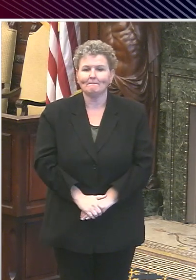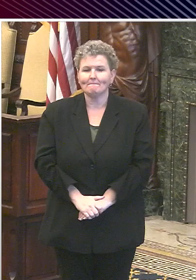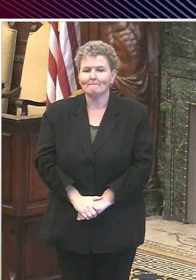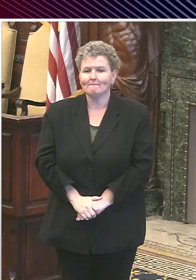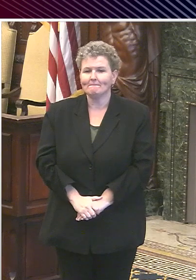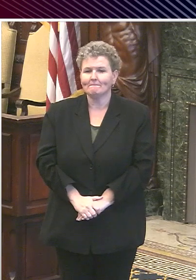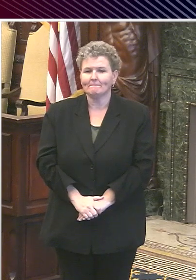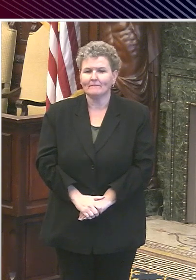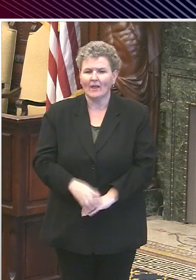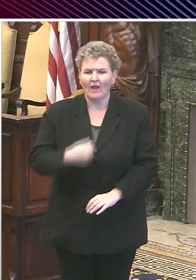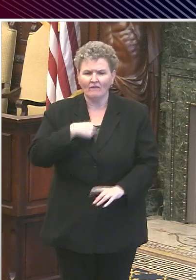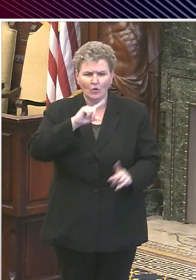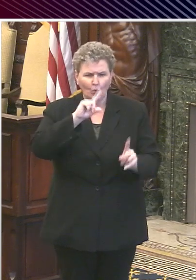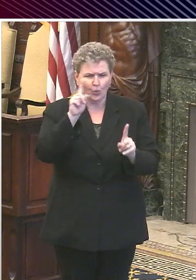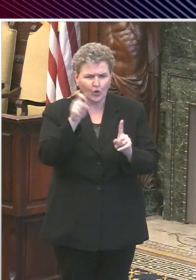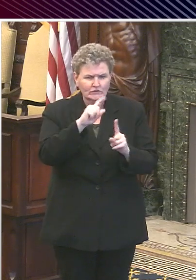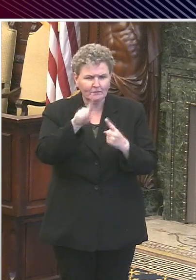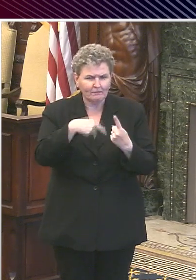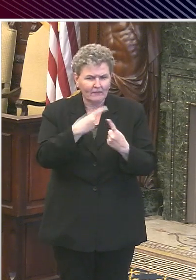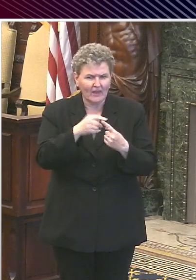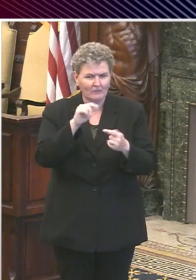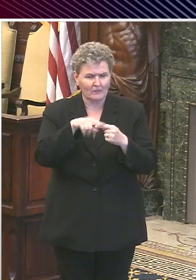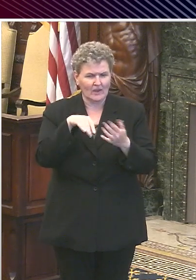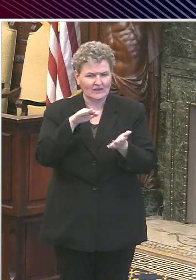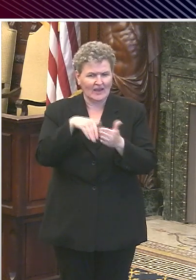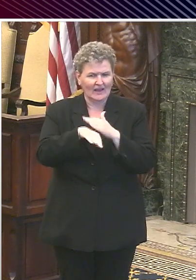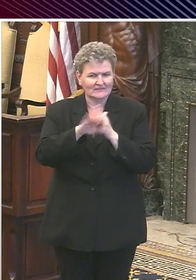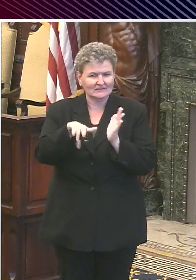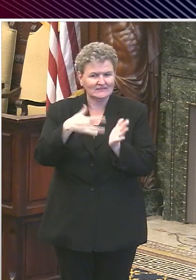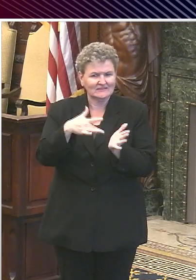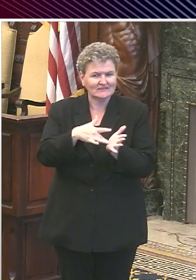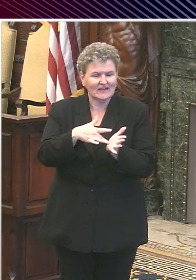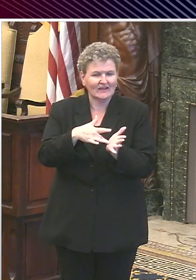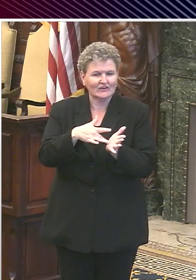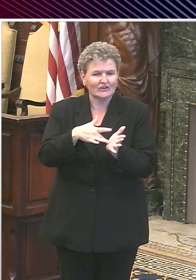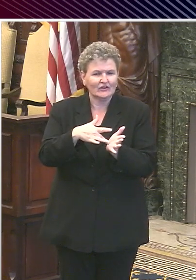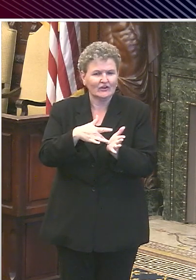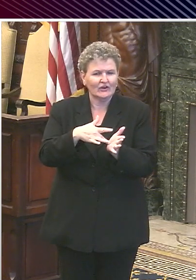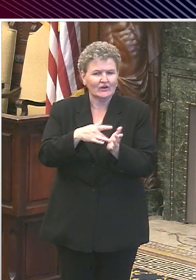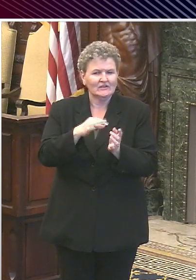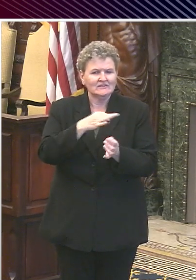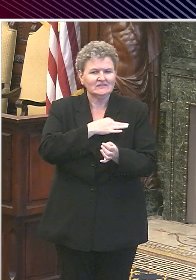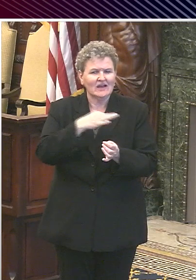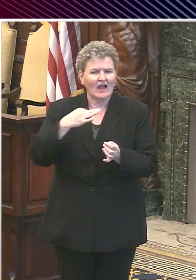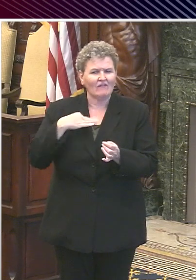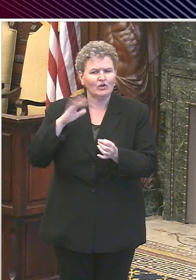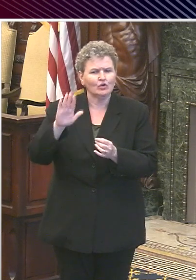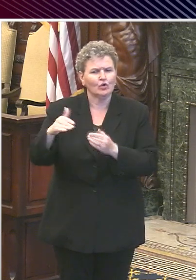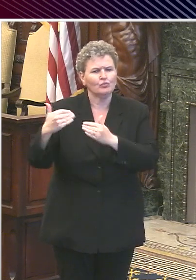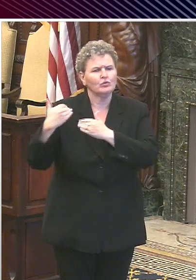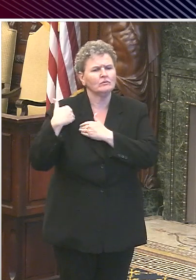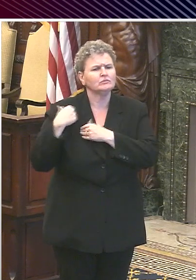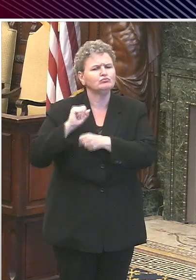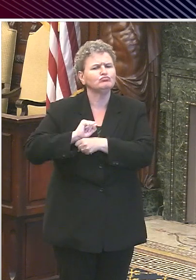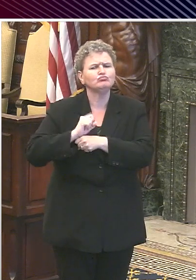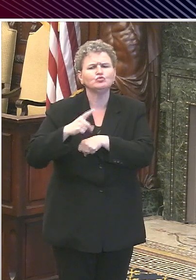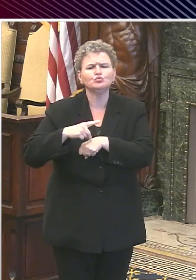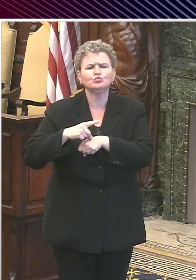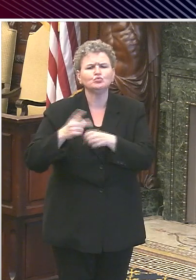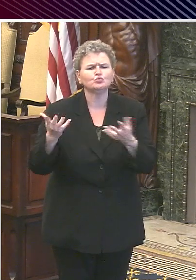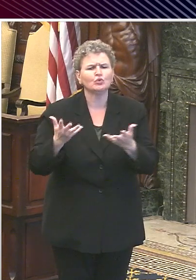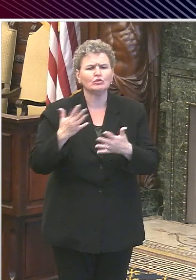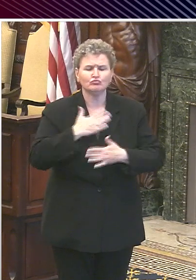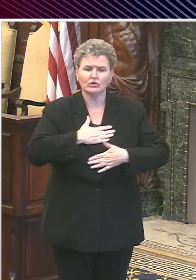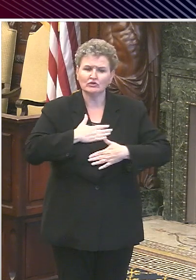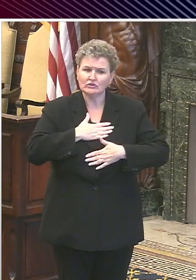My questions are actually about the access centers. My first one is, what is the role of the staff at the access centers? Are these rec center staff